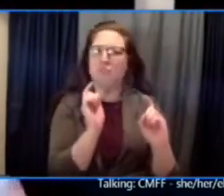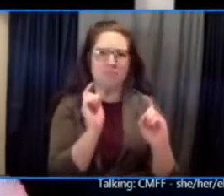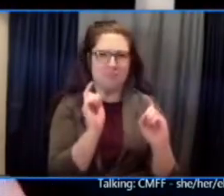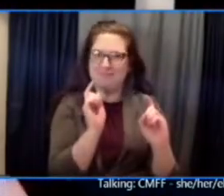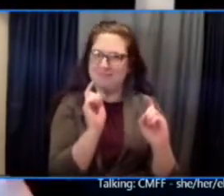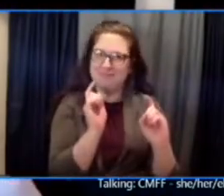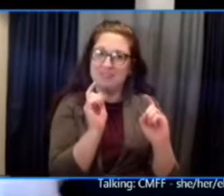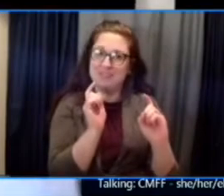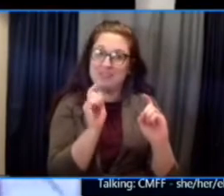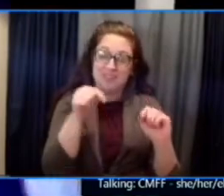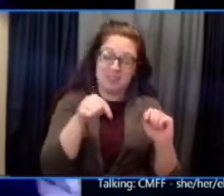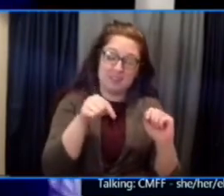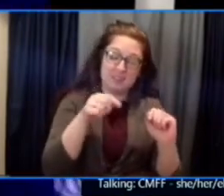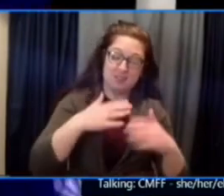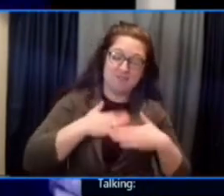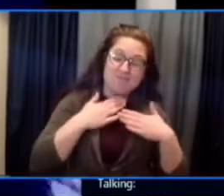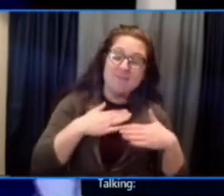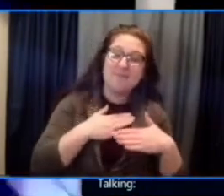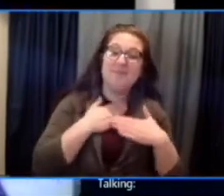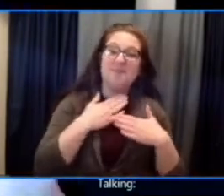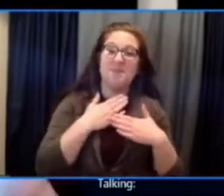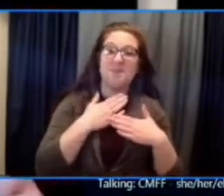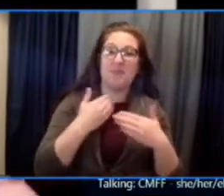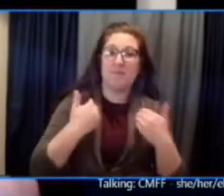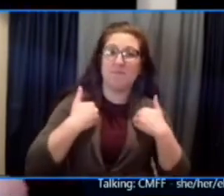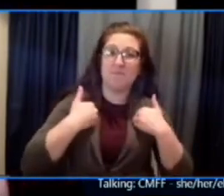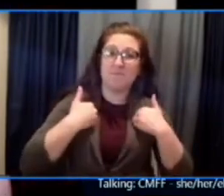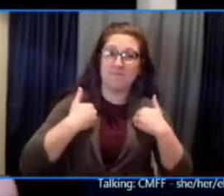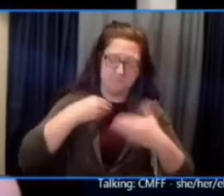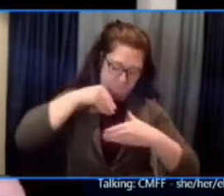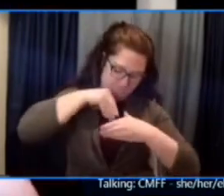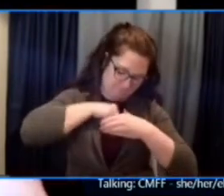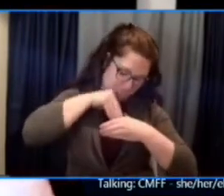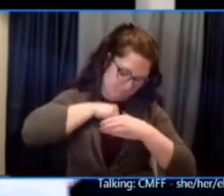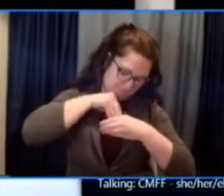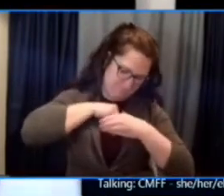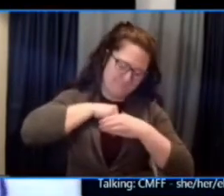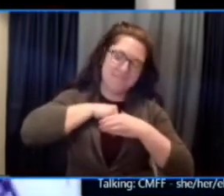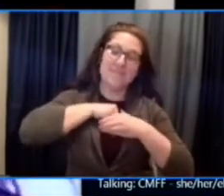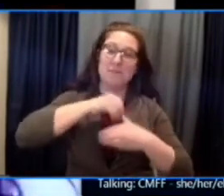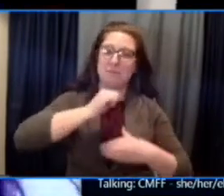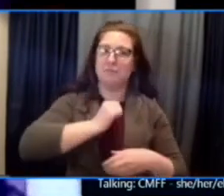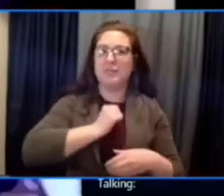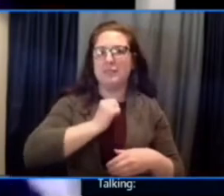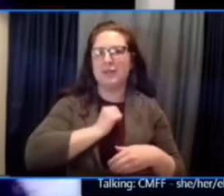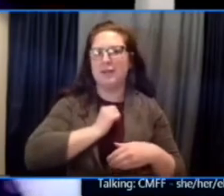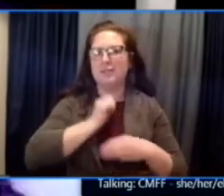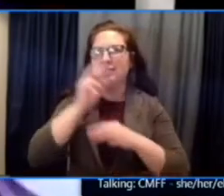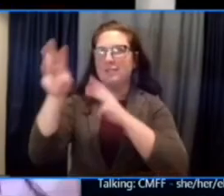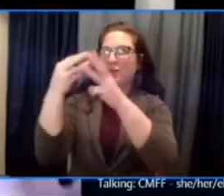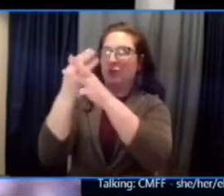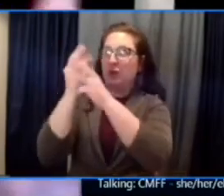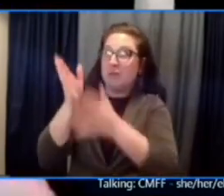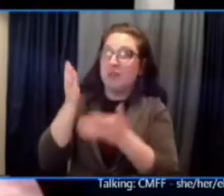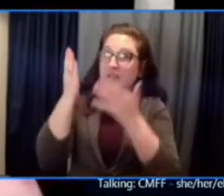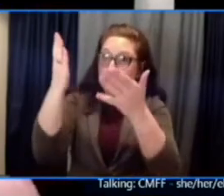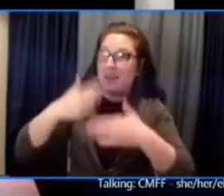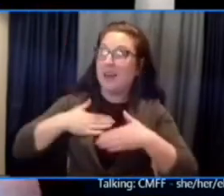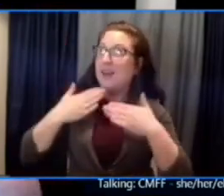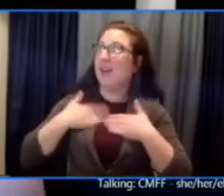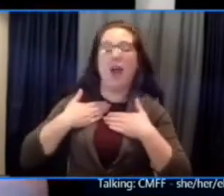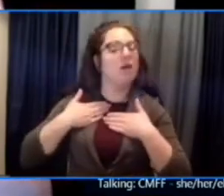app about karaoke, and if those of you who weren't there last year, we had a bad ass party because like intuitively